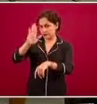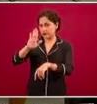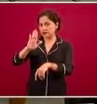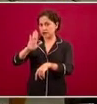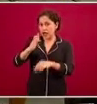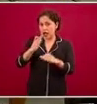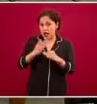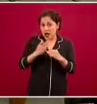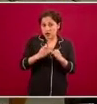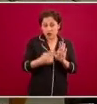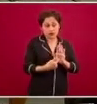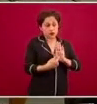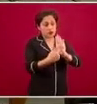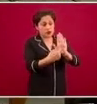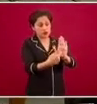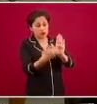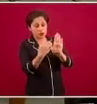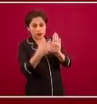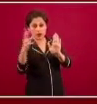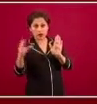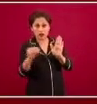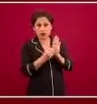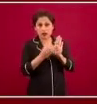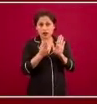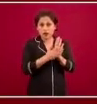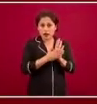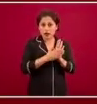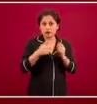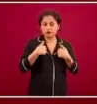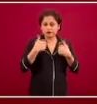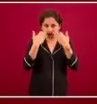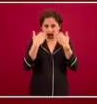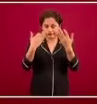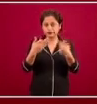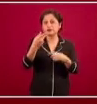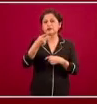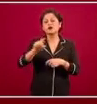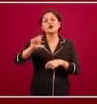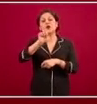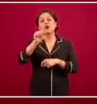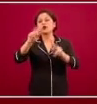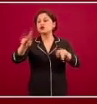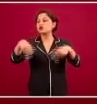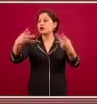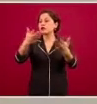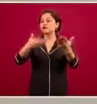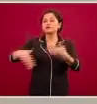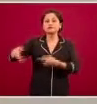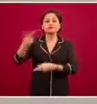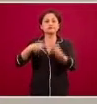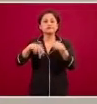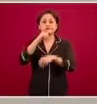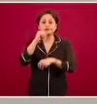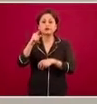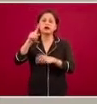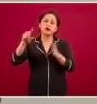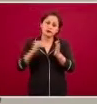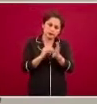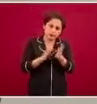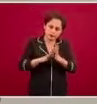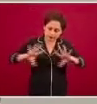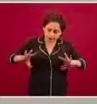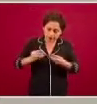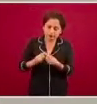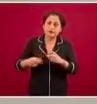8 times. The factor is 8 times. What we are observing, the epidemic is 8 times